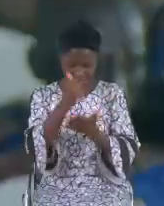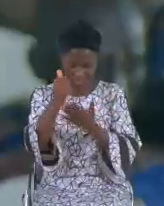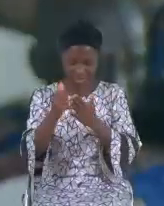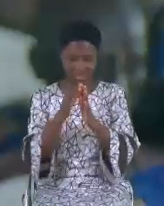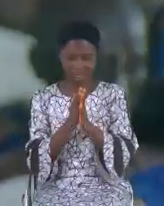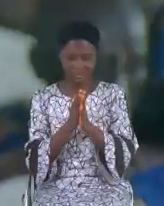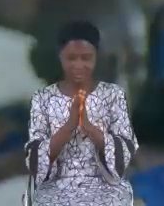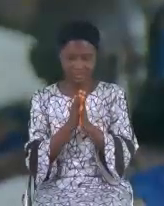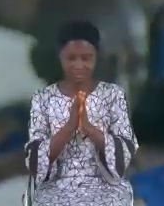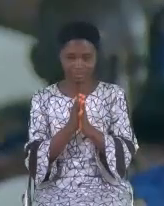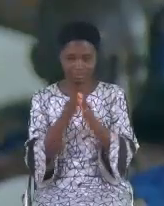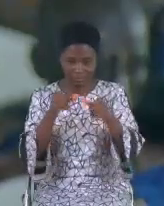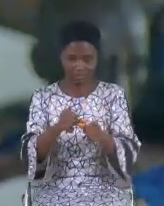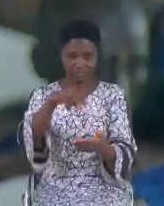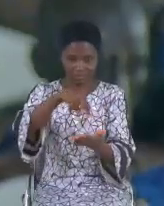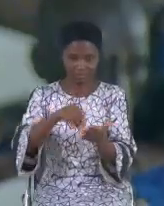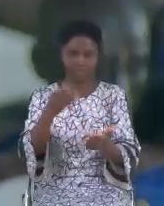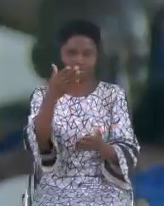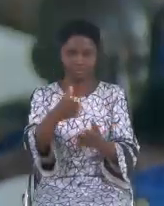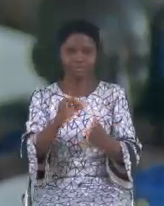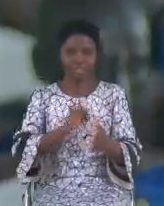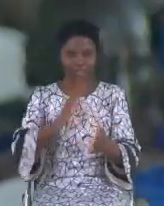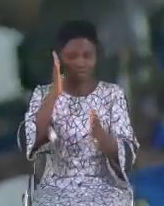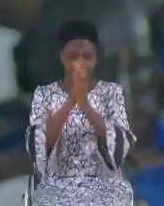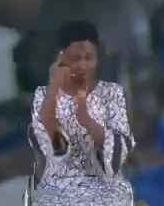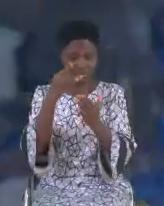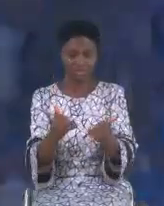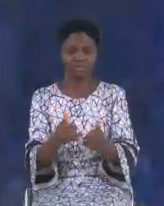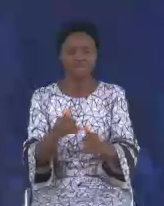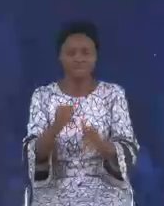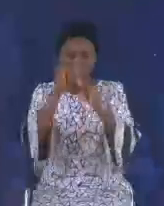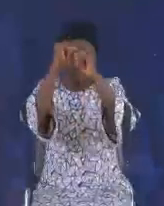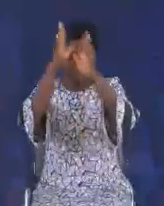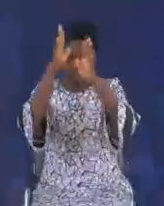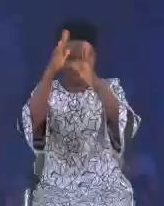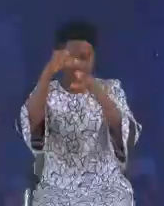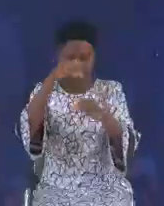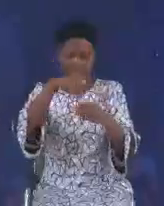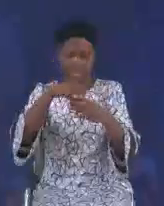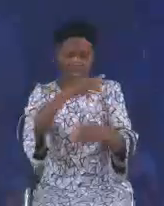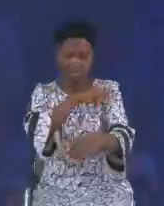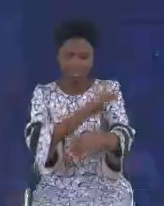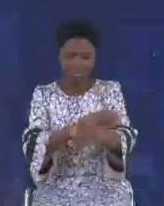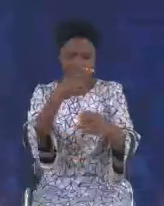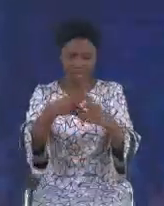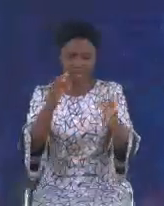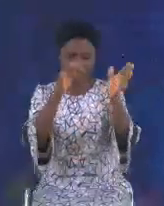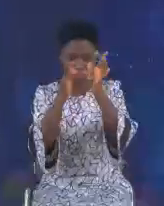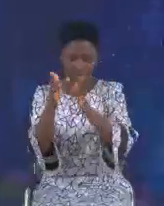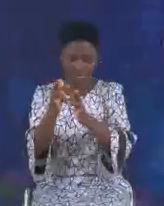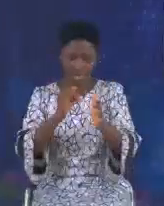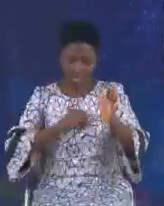Keep on standing. I'm going to pray for you now. Father, in the mighty name of Jesus, I